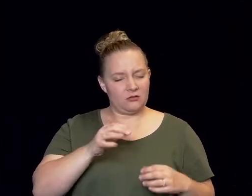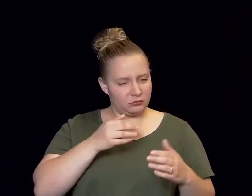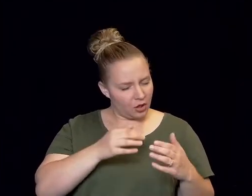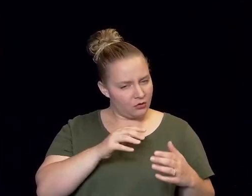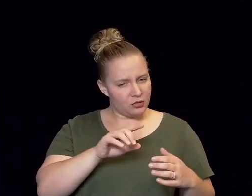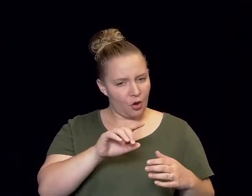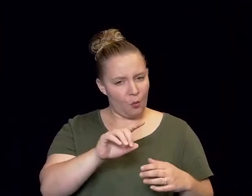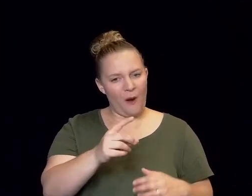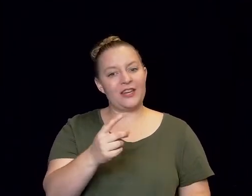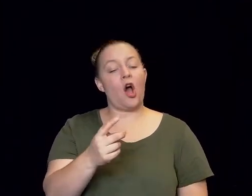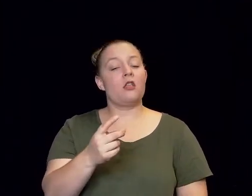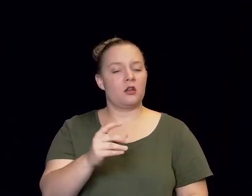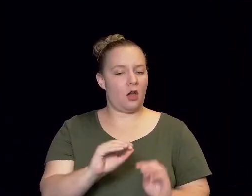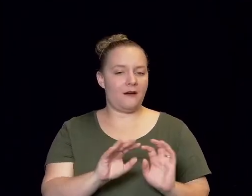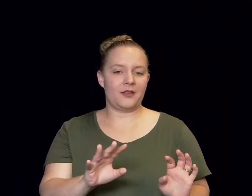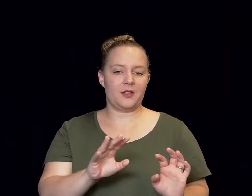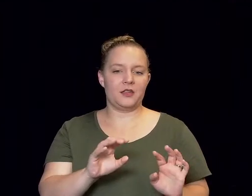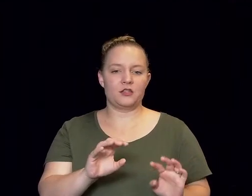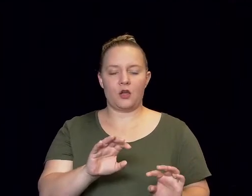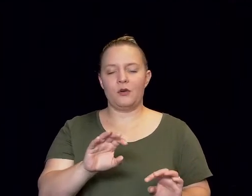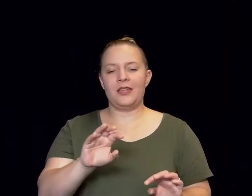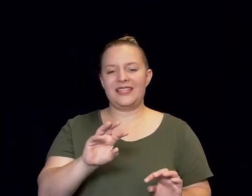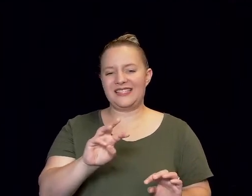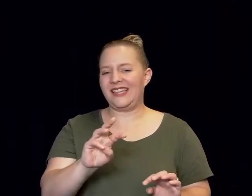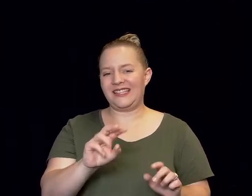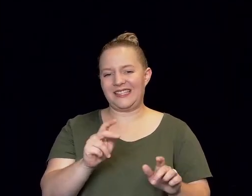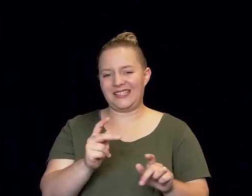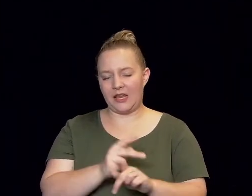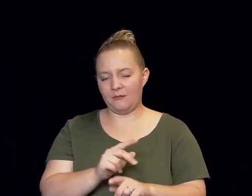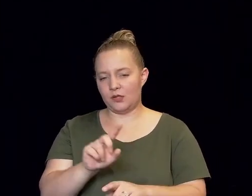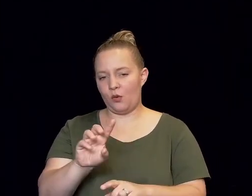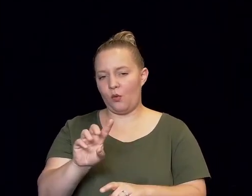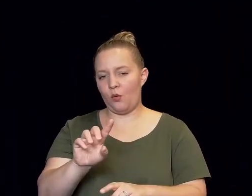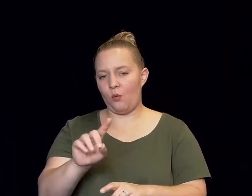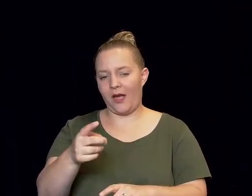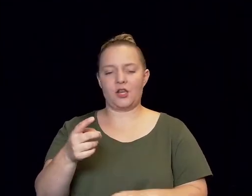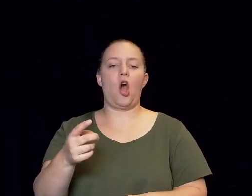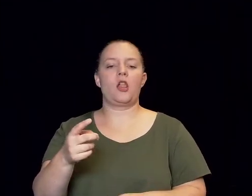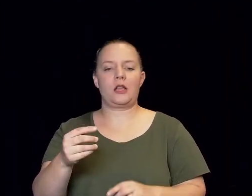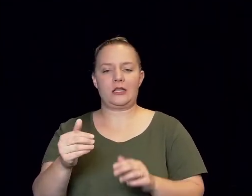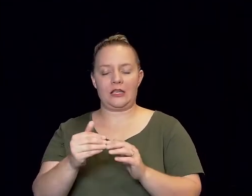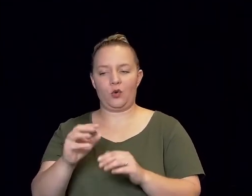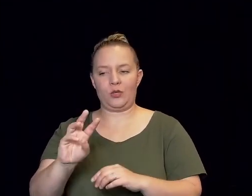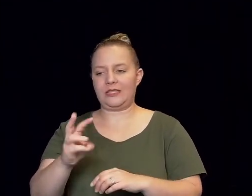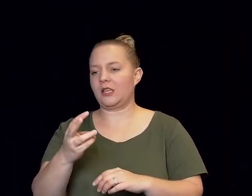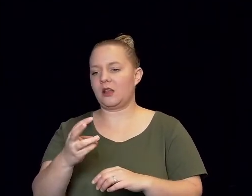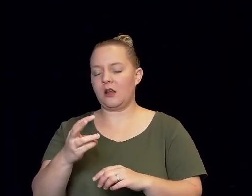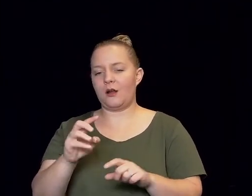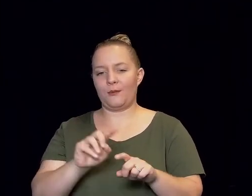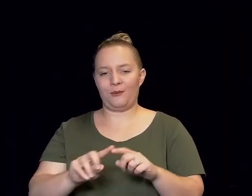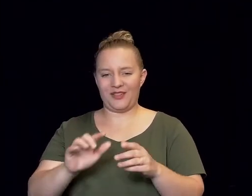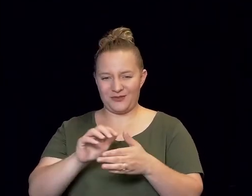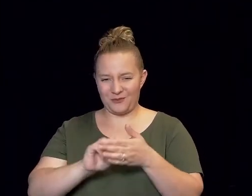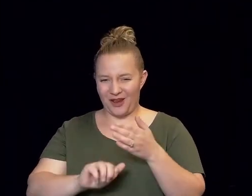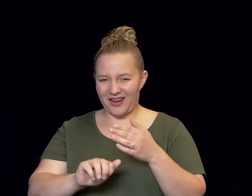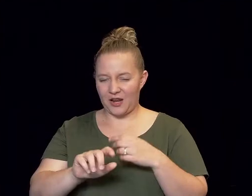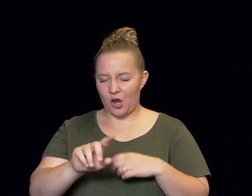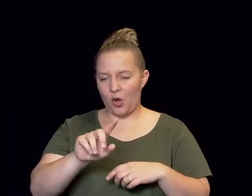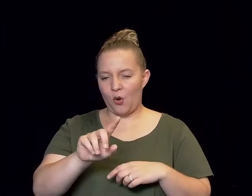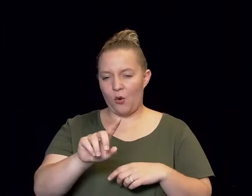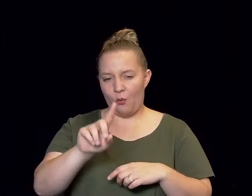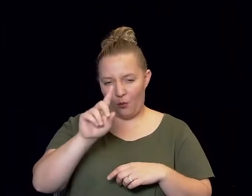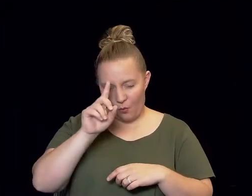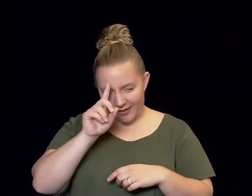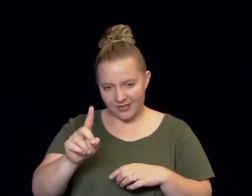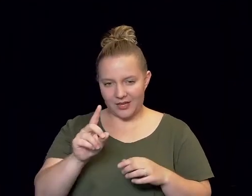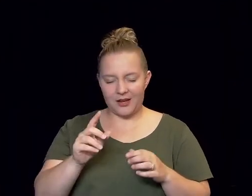$1, obviously. So 6 times $1 is just $6. but then I'm taking away 1 cent. So again, I'm